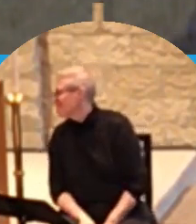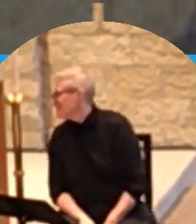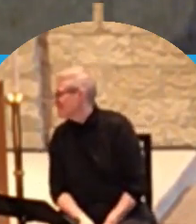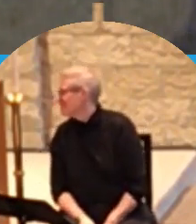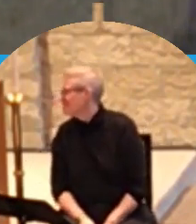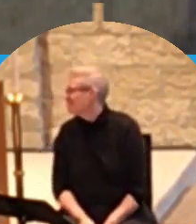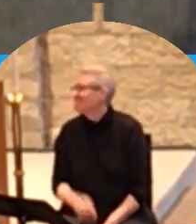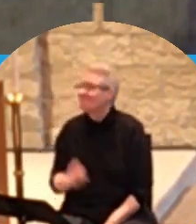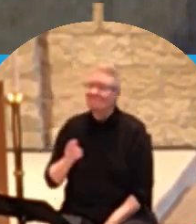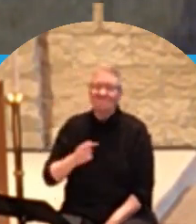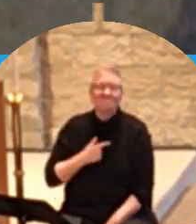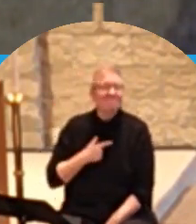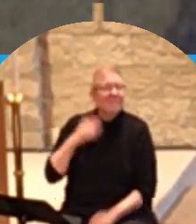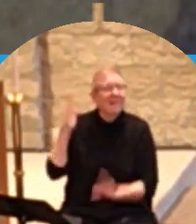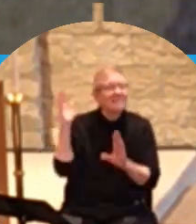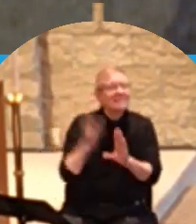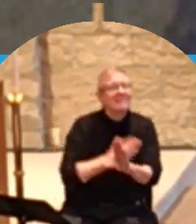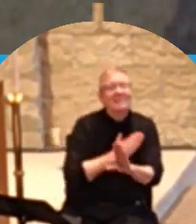And I sing